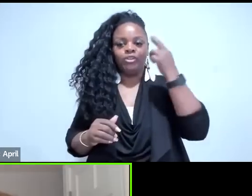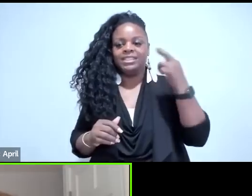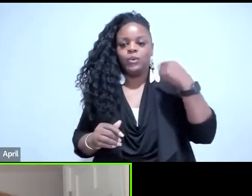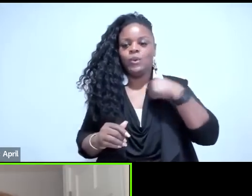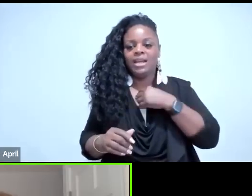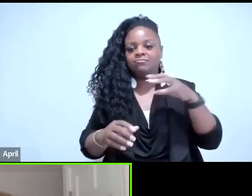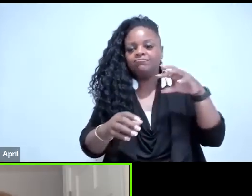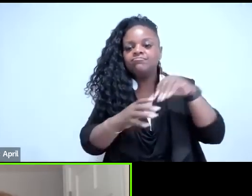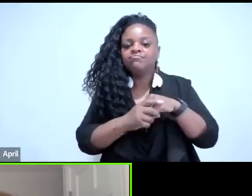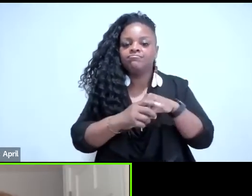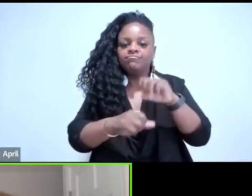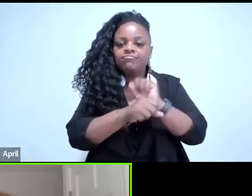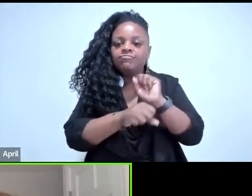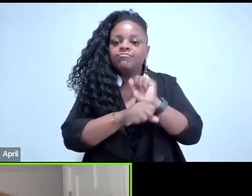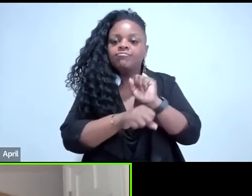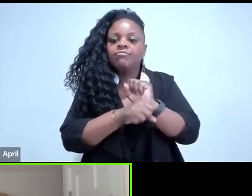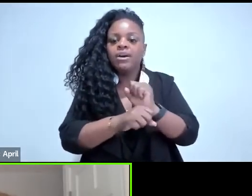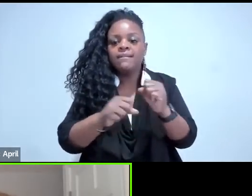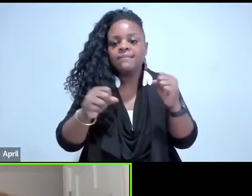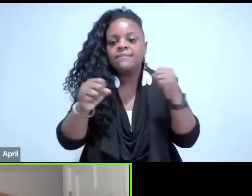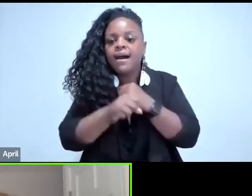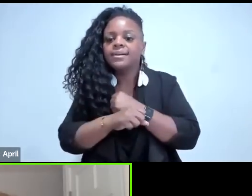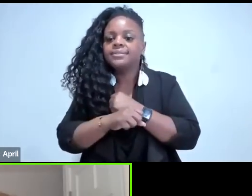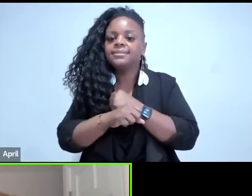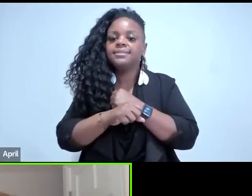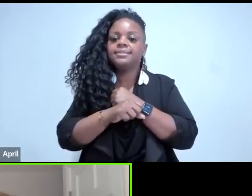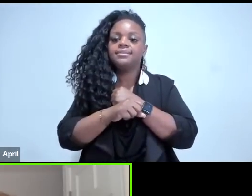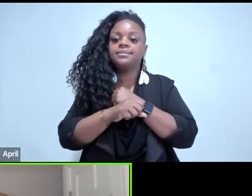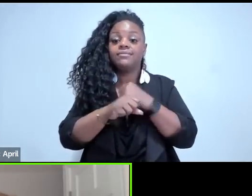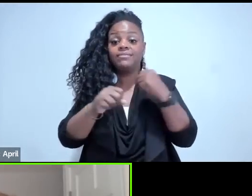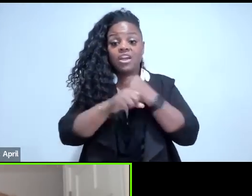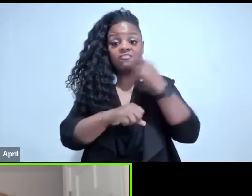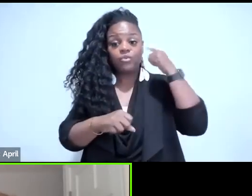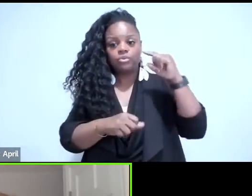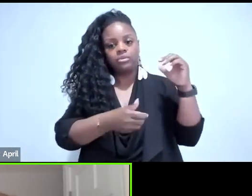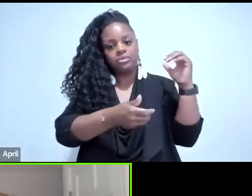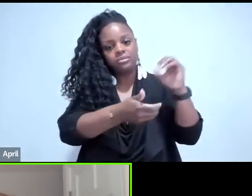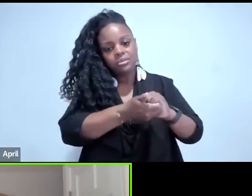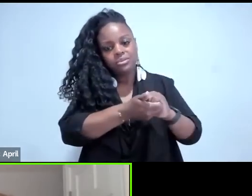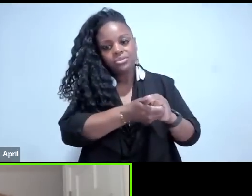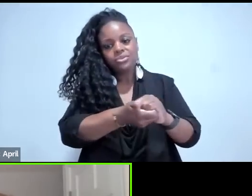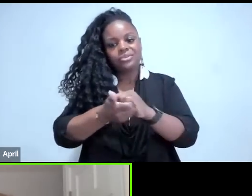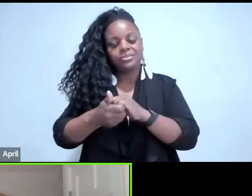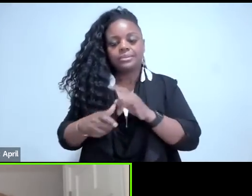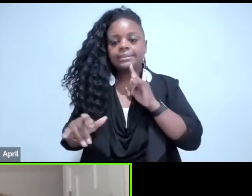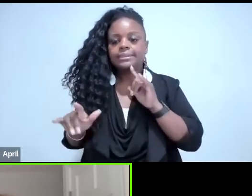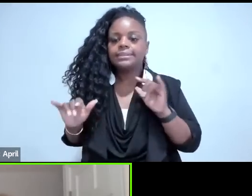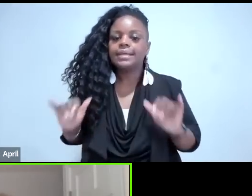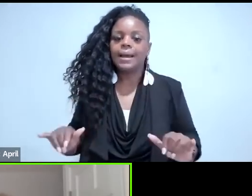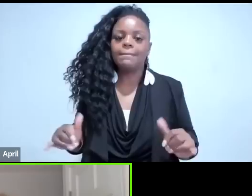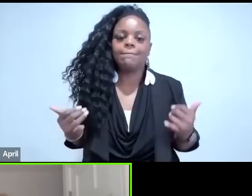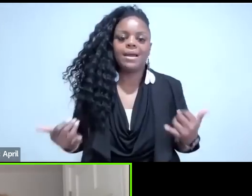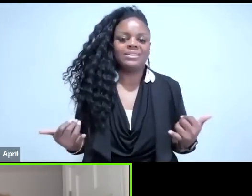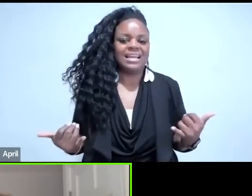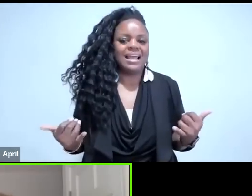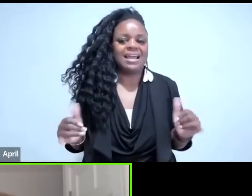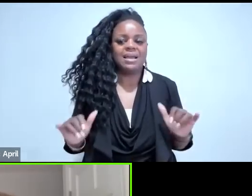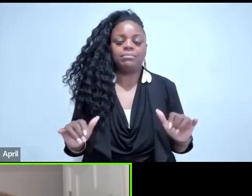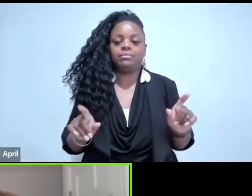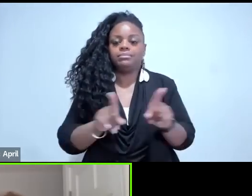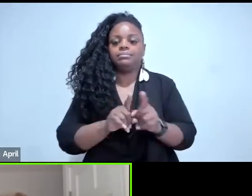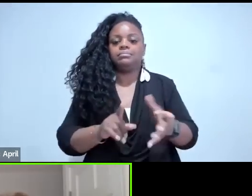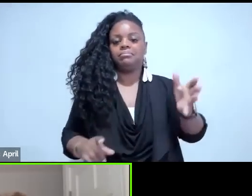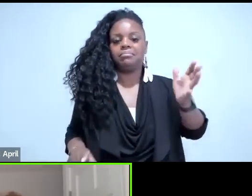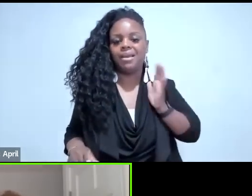was then. And, you know, I think one thing that's true in both eras is that young people have been leading the